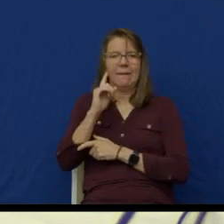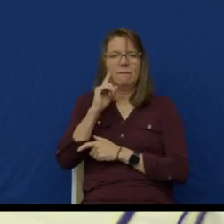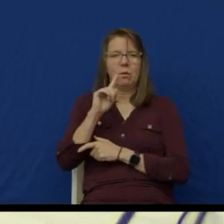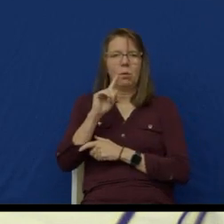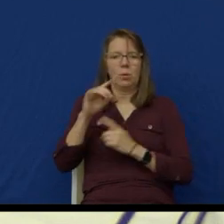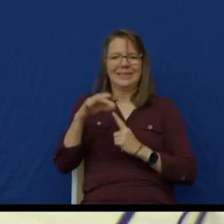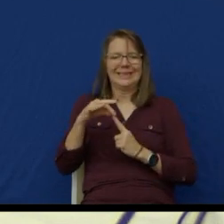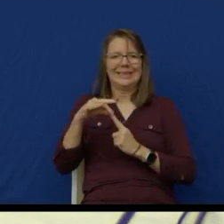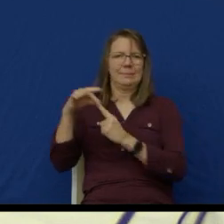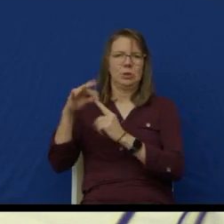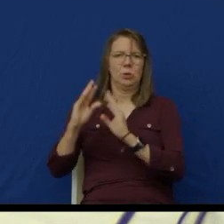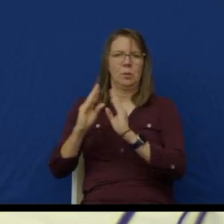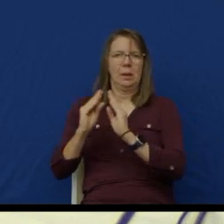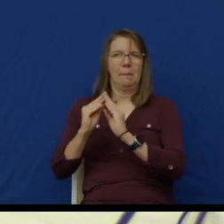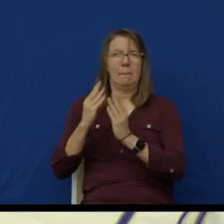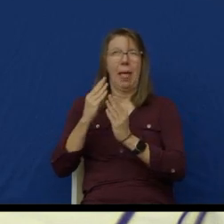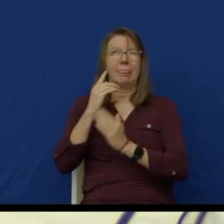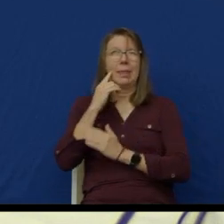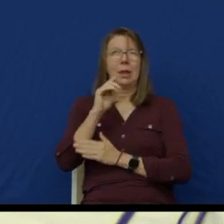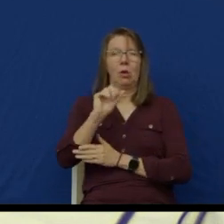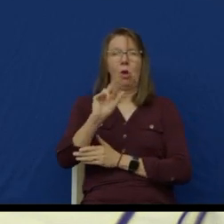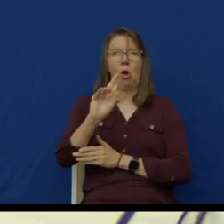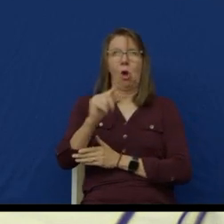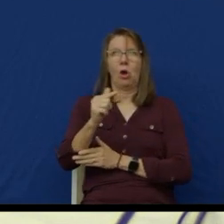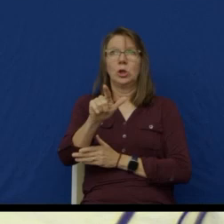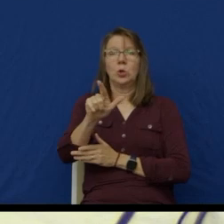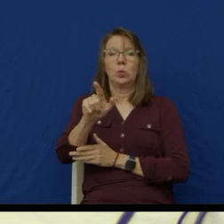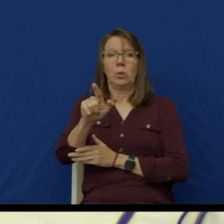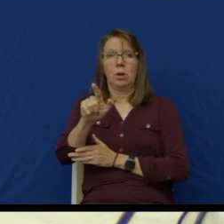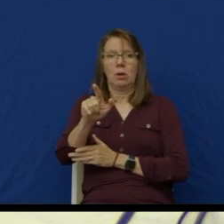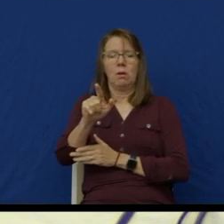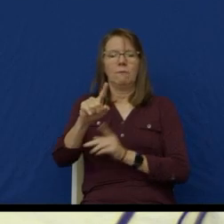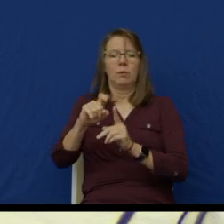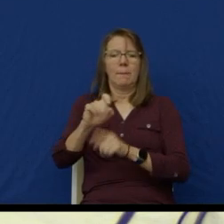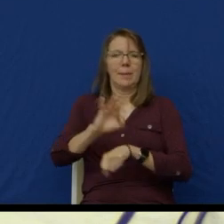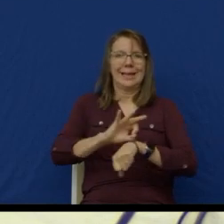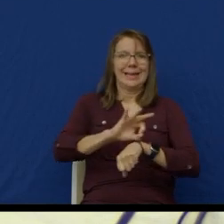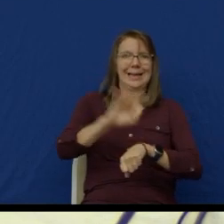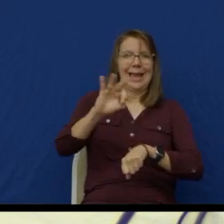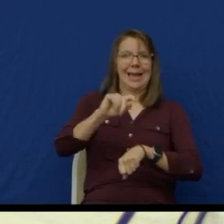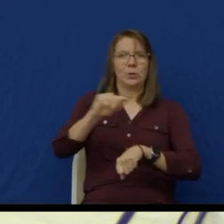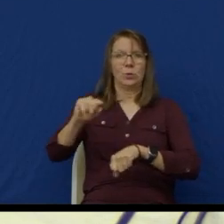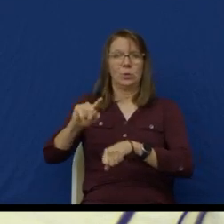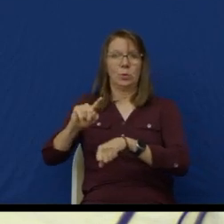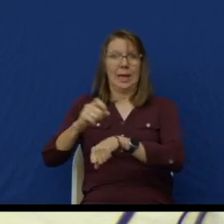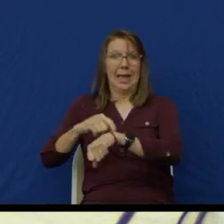August 21 from 9 to 11 Eastern Time.